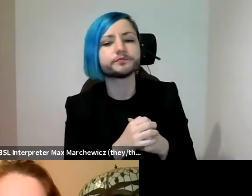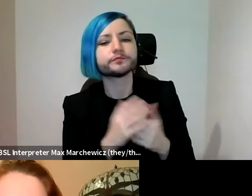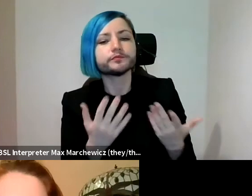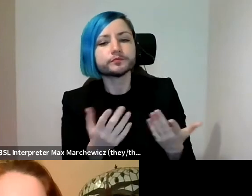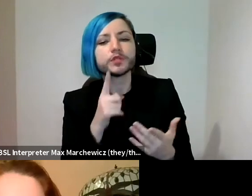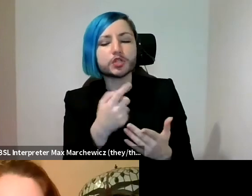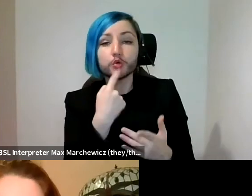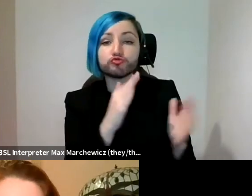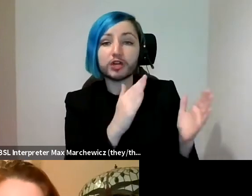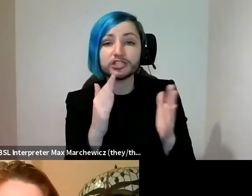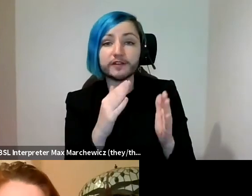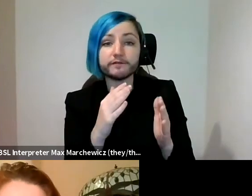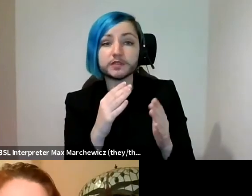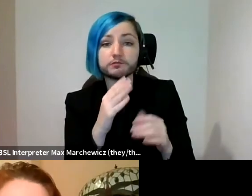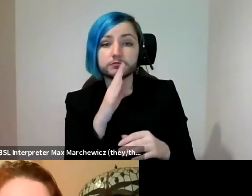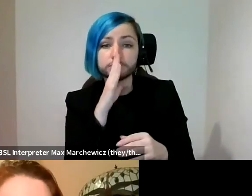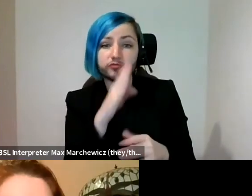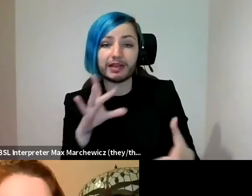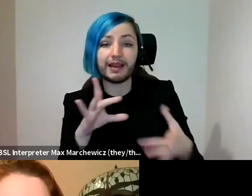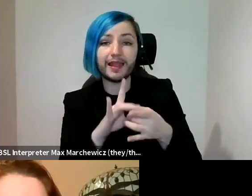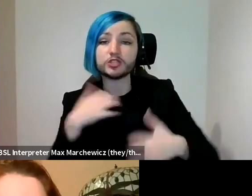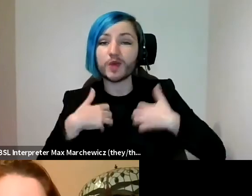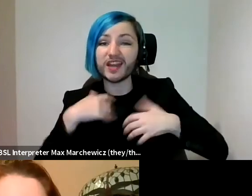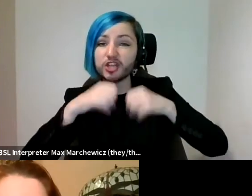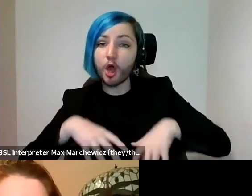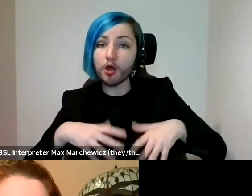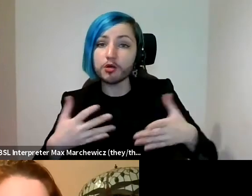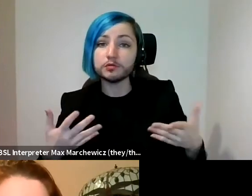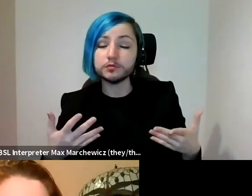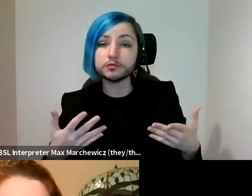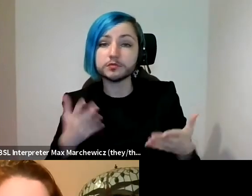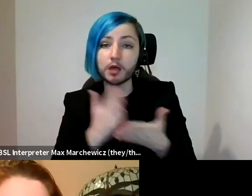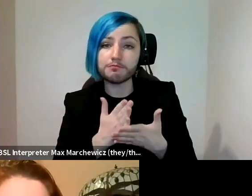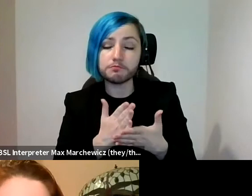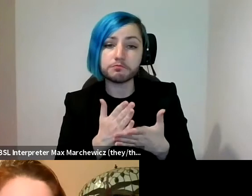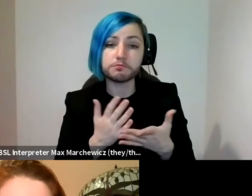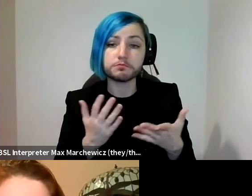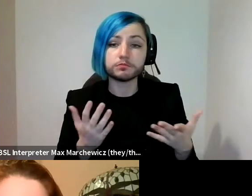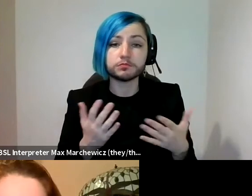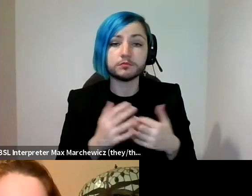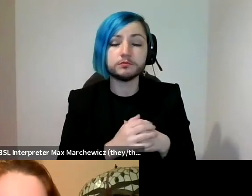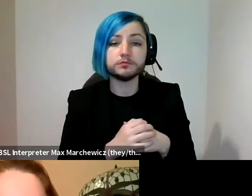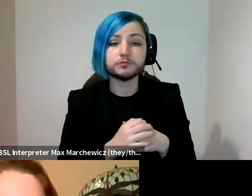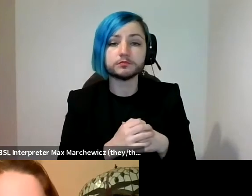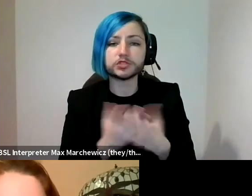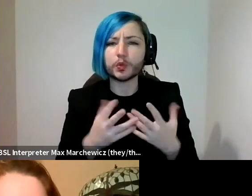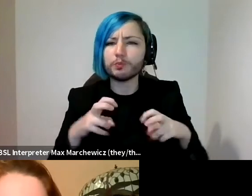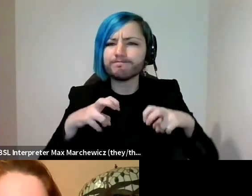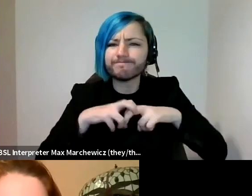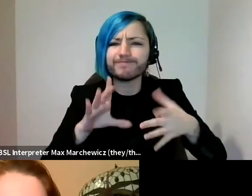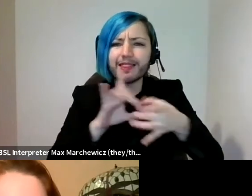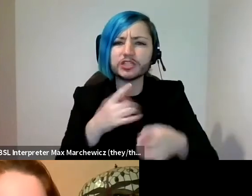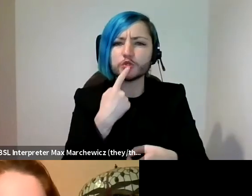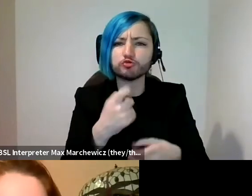that redshift directly correspond to an energy loss? Does it what's the physics of that